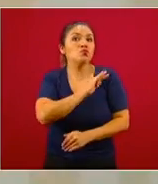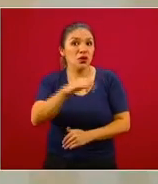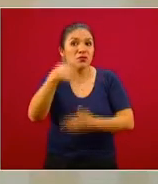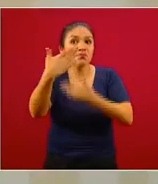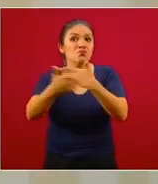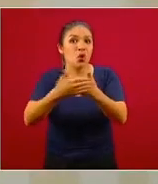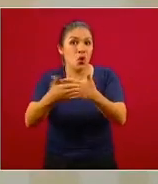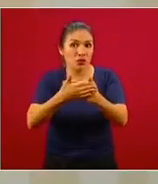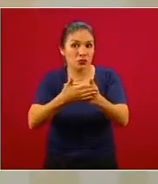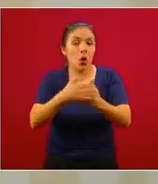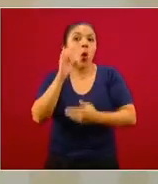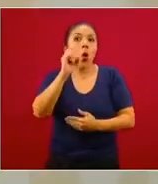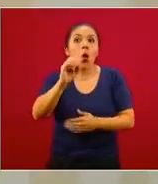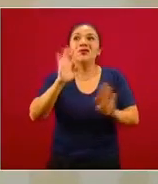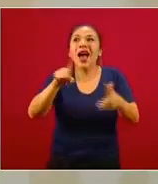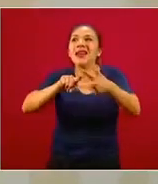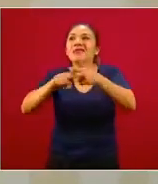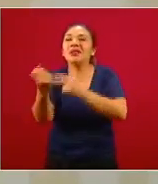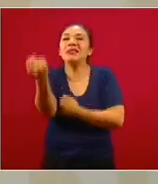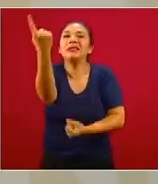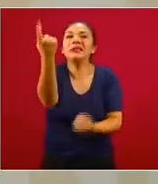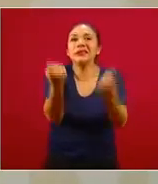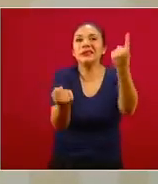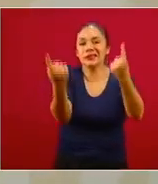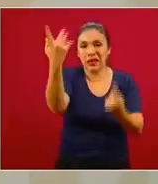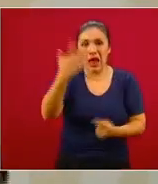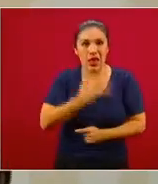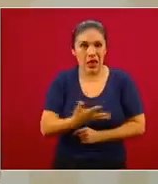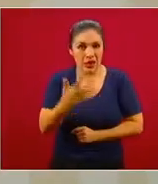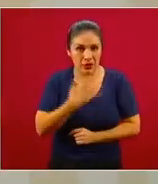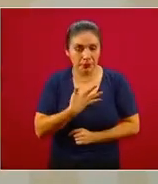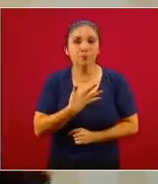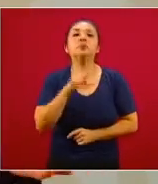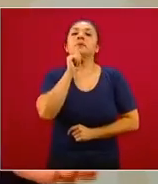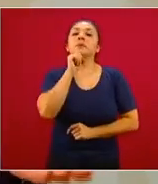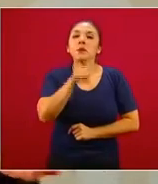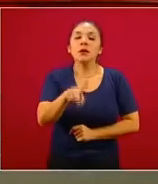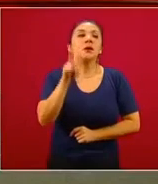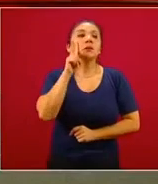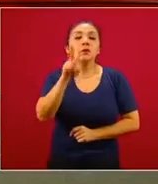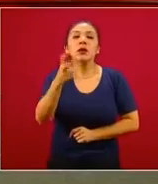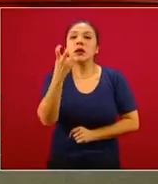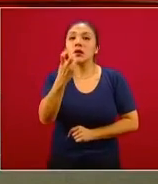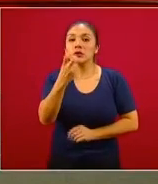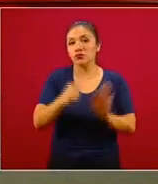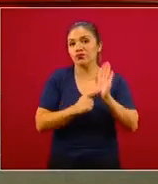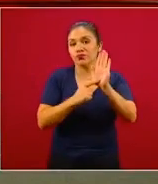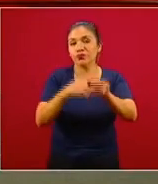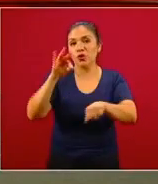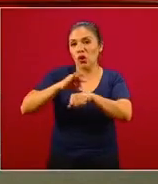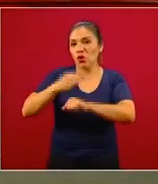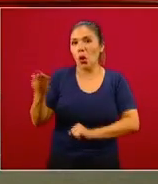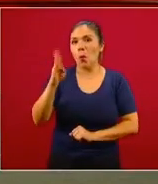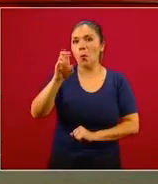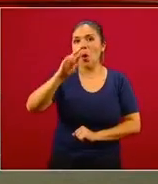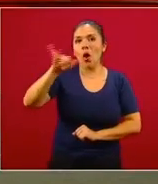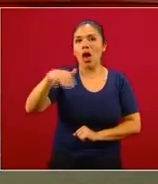having those outbreaks or who are passing through, who are experiencing those outbreaks right now, and also what Dr.